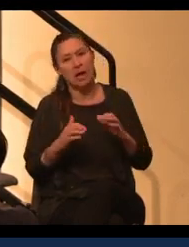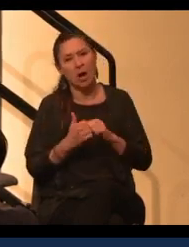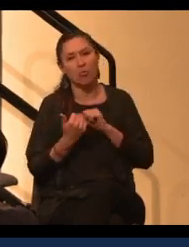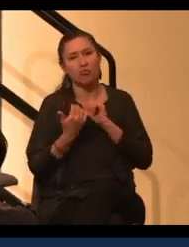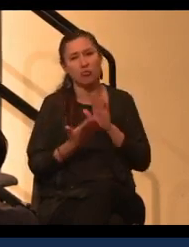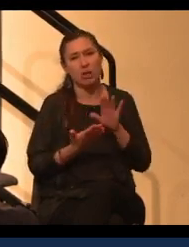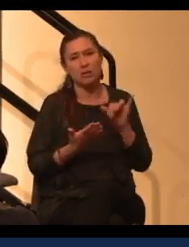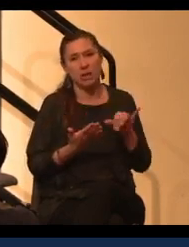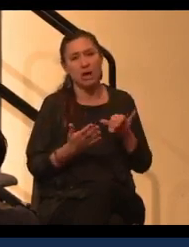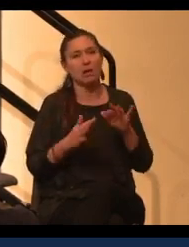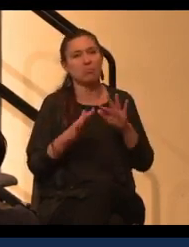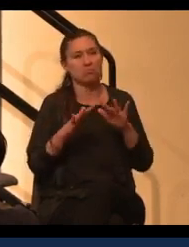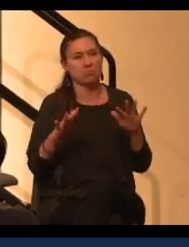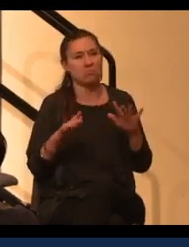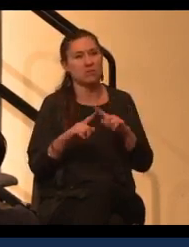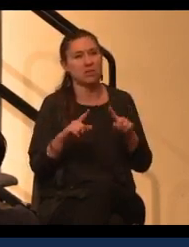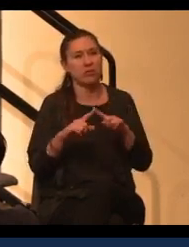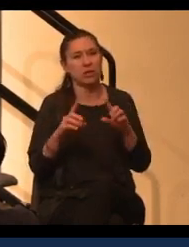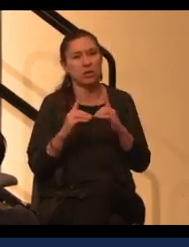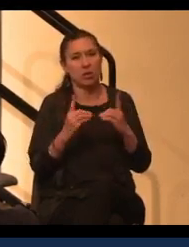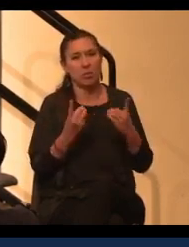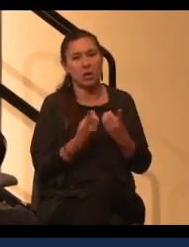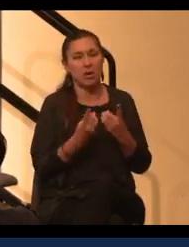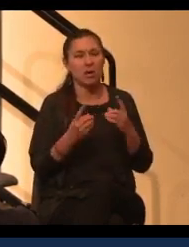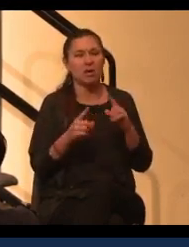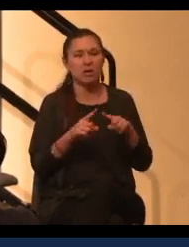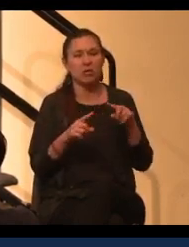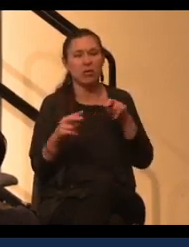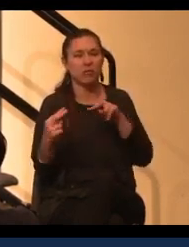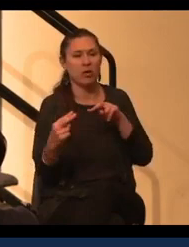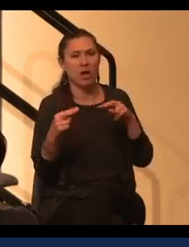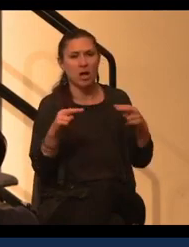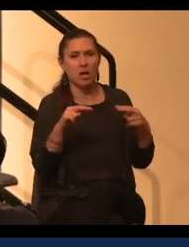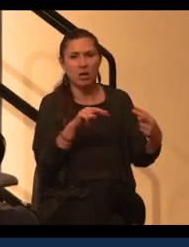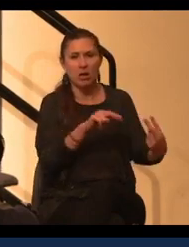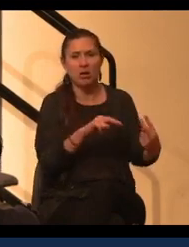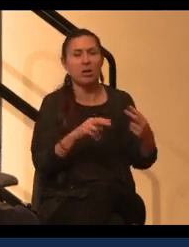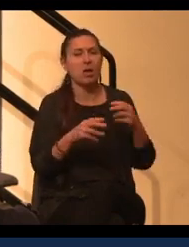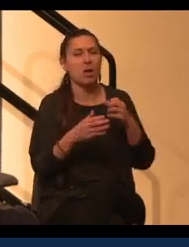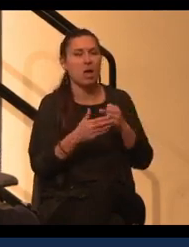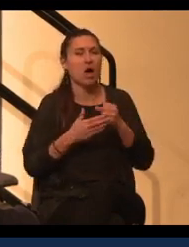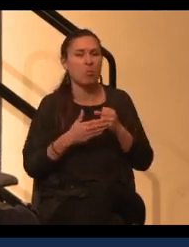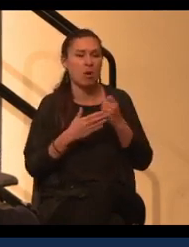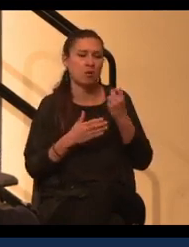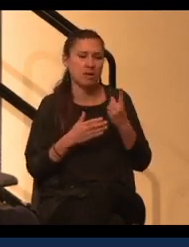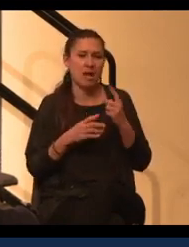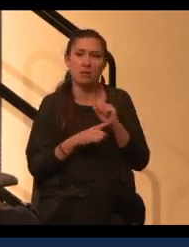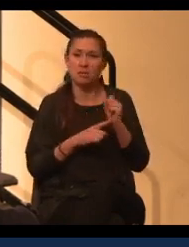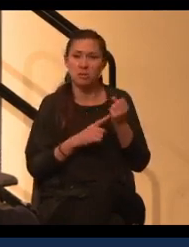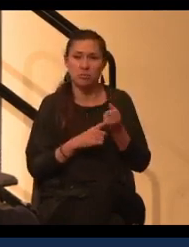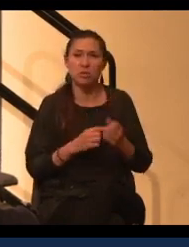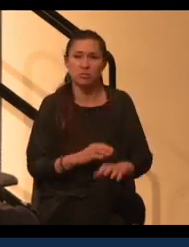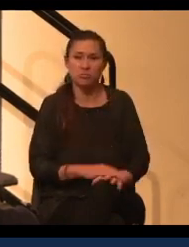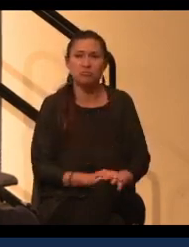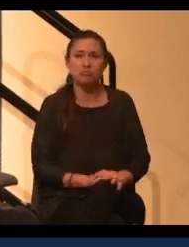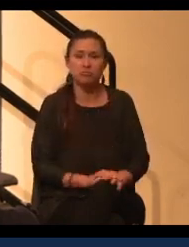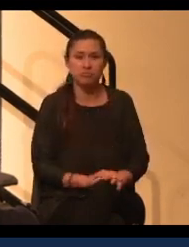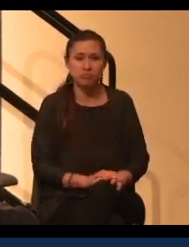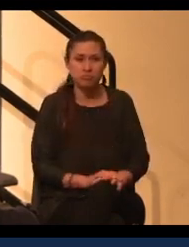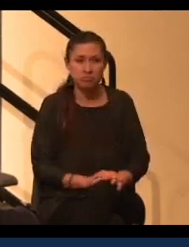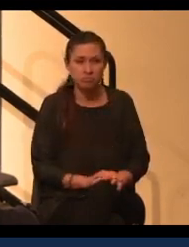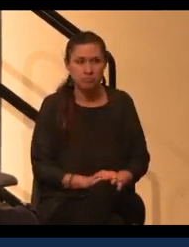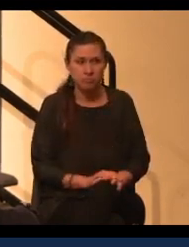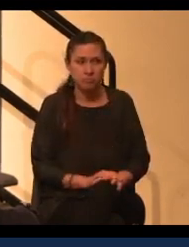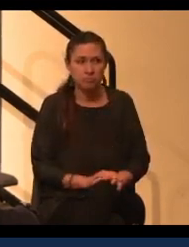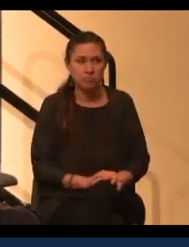that, right? And so I think these particular frames help us to understand the phenomena that we're viewing and what we decide to focus on. And